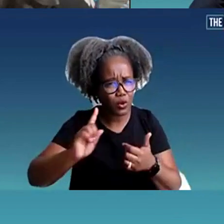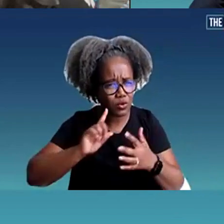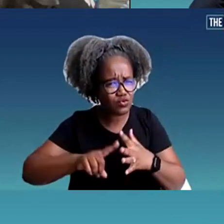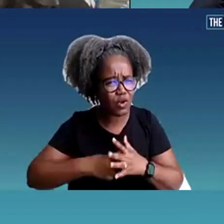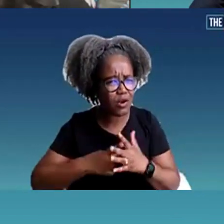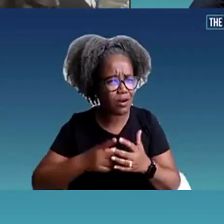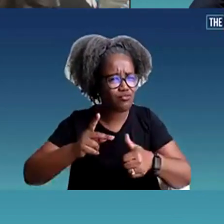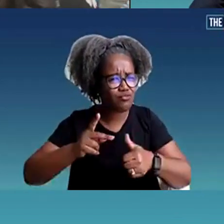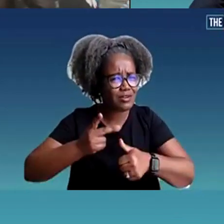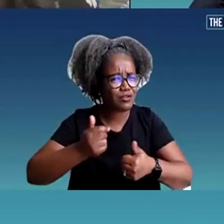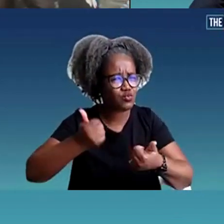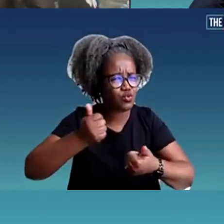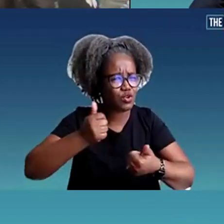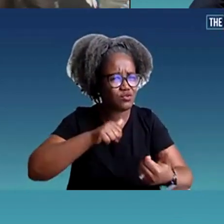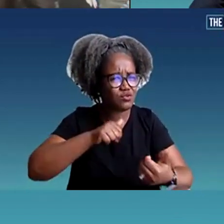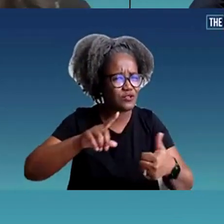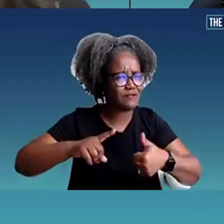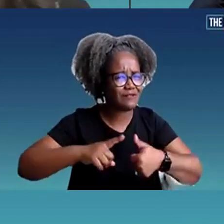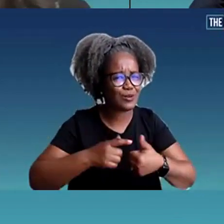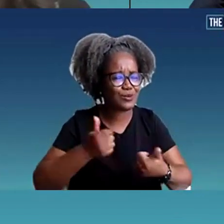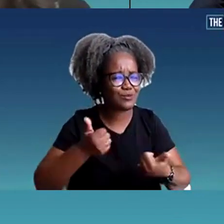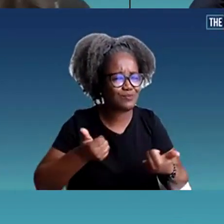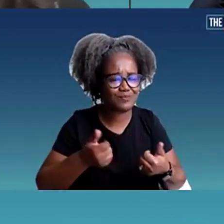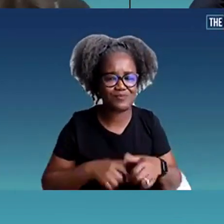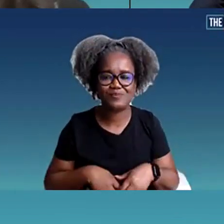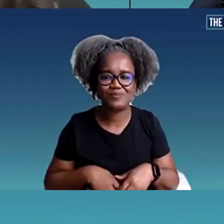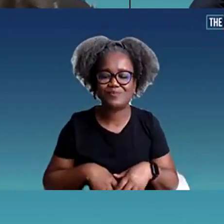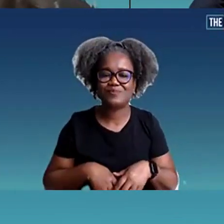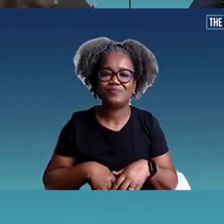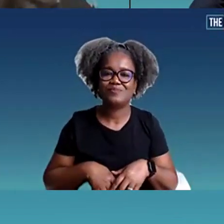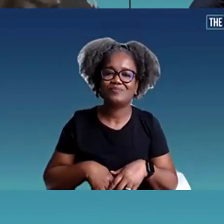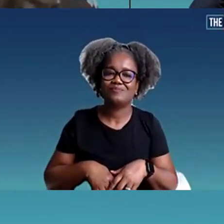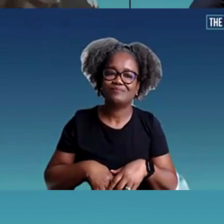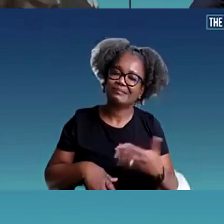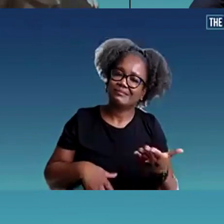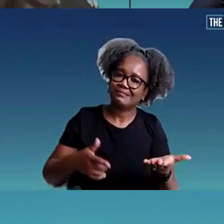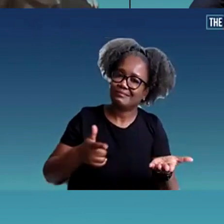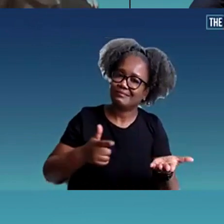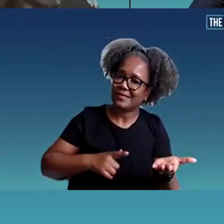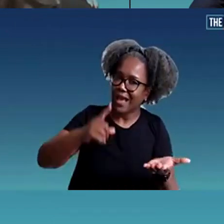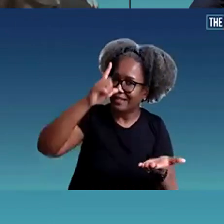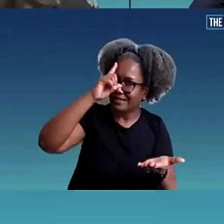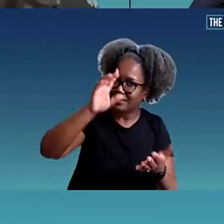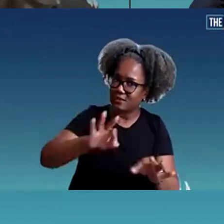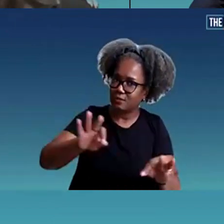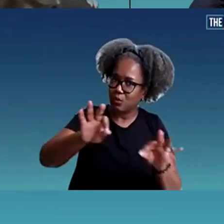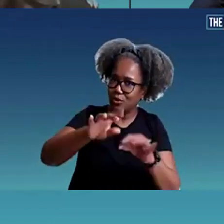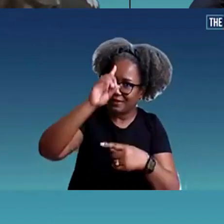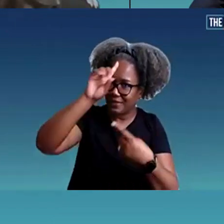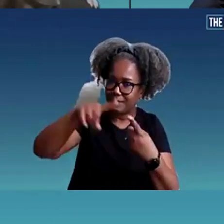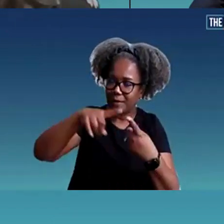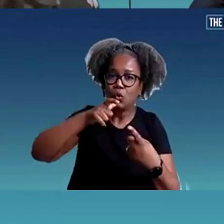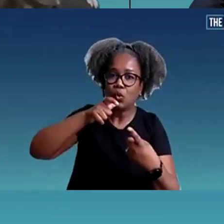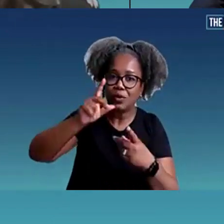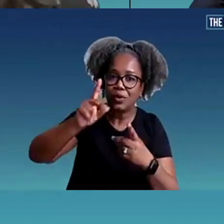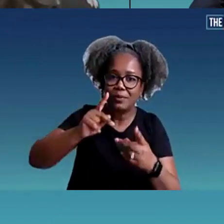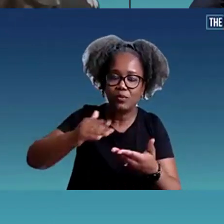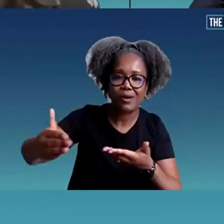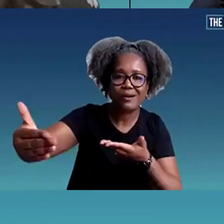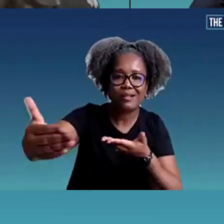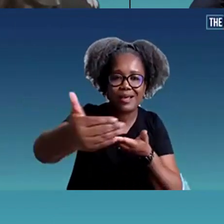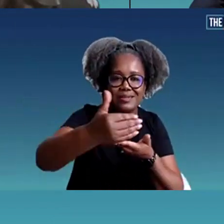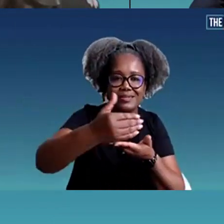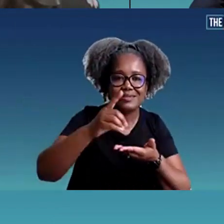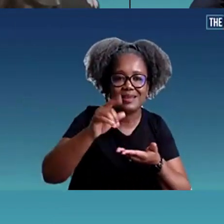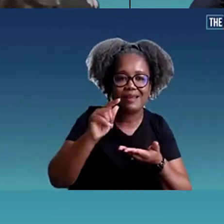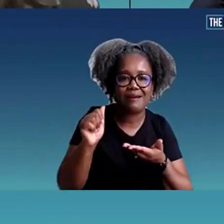So I think it's important to think about who are the people that are interested in collecting the data. And Okay. so understanding that the partners that you have